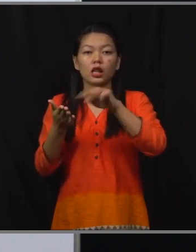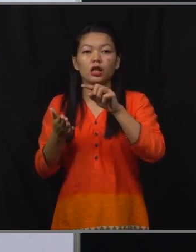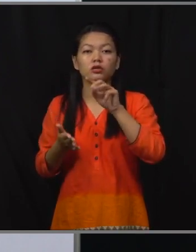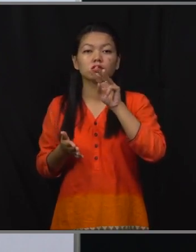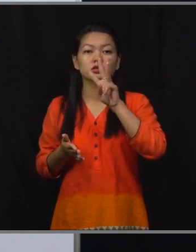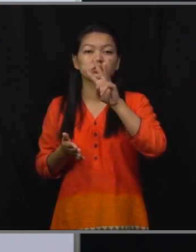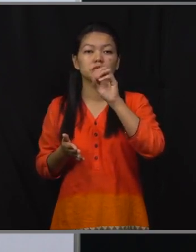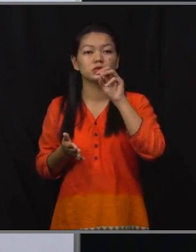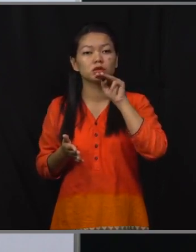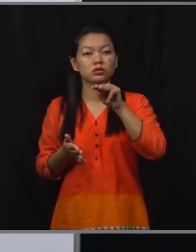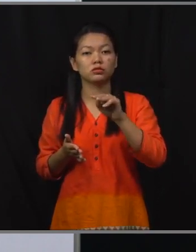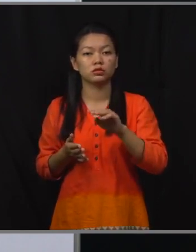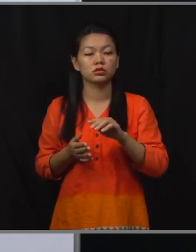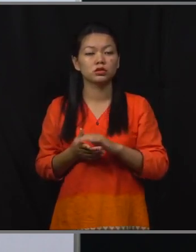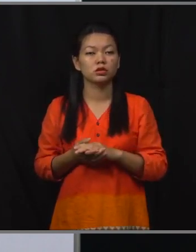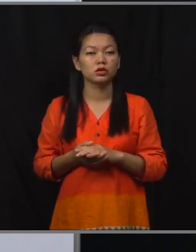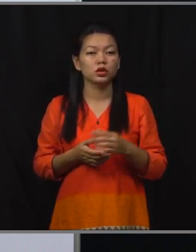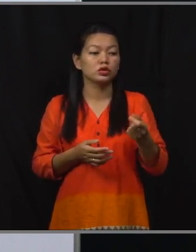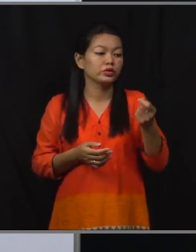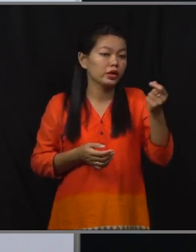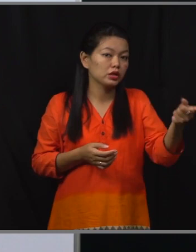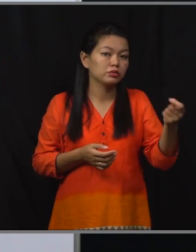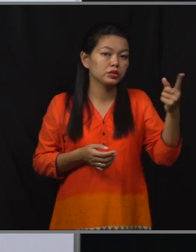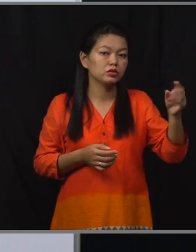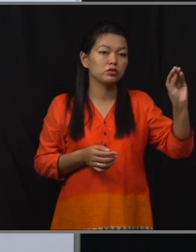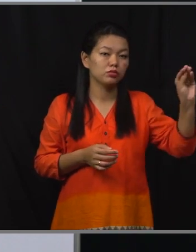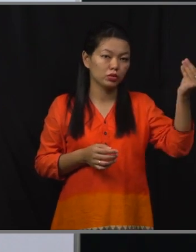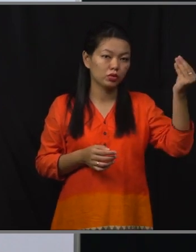So this is an allotment,